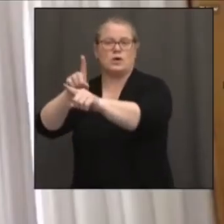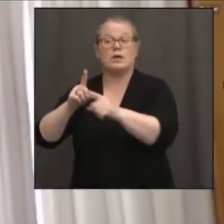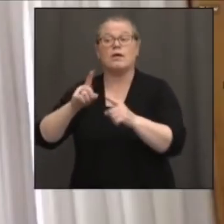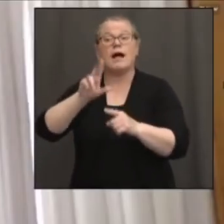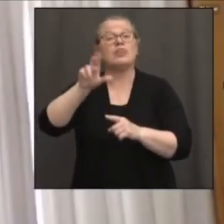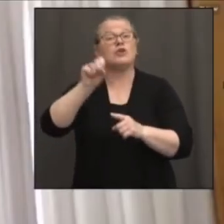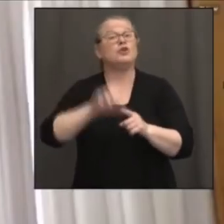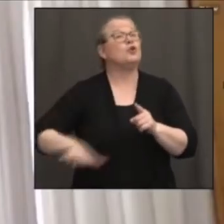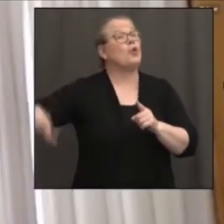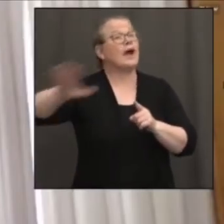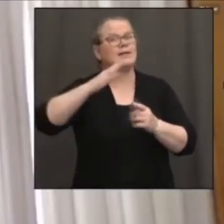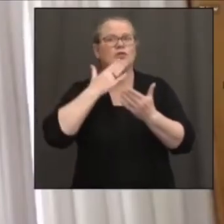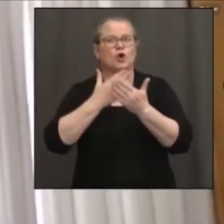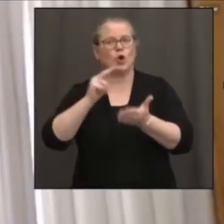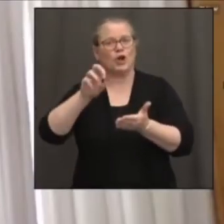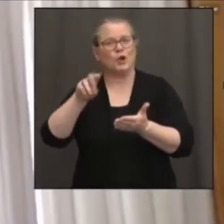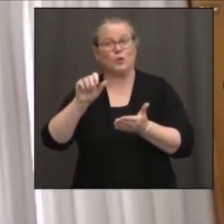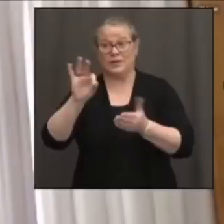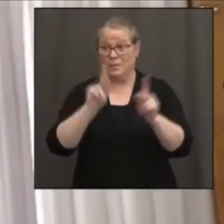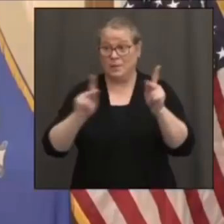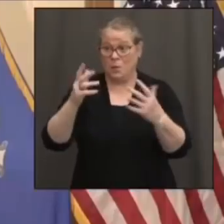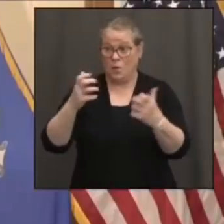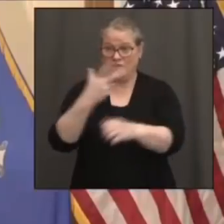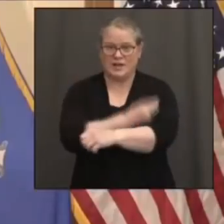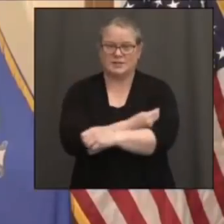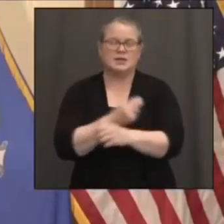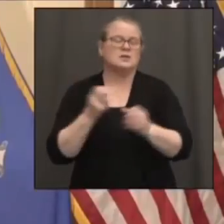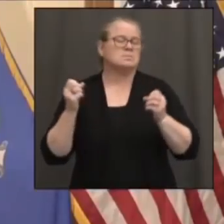vaccine has plenty of opportunity to get it.